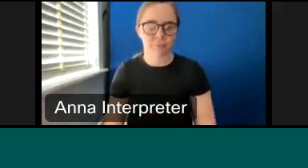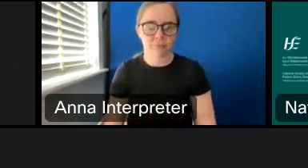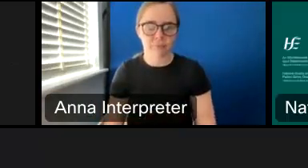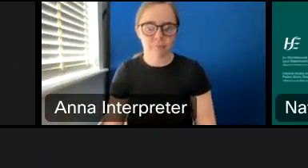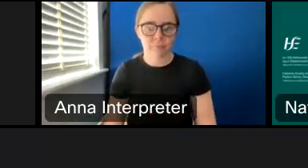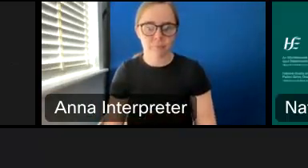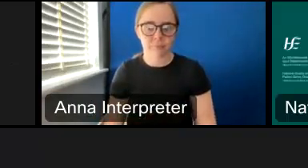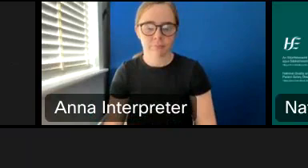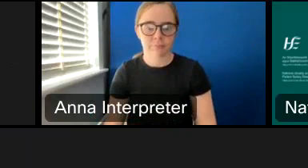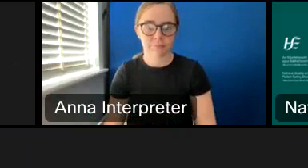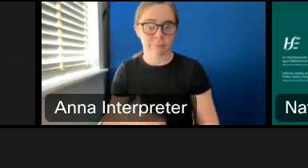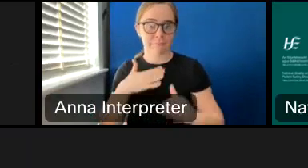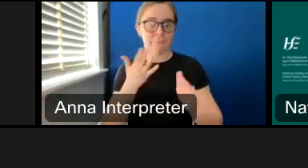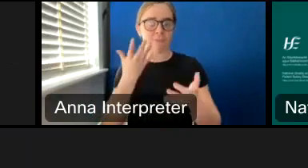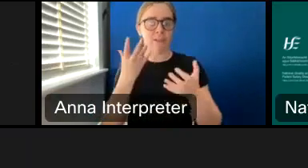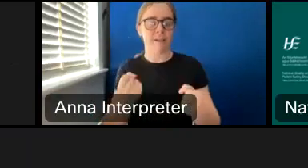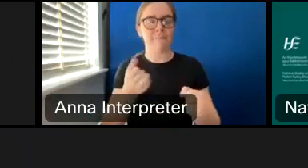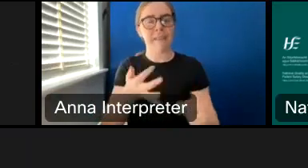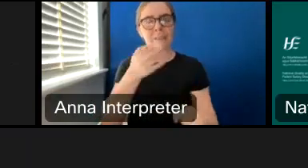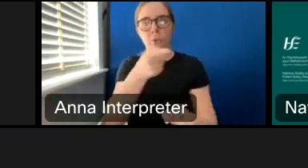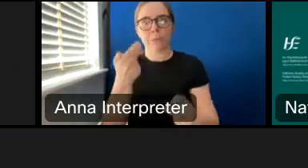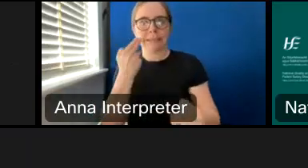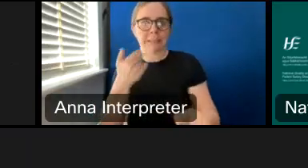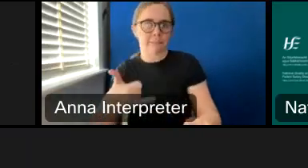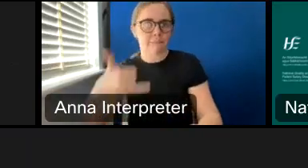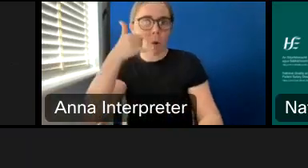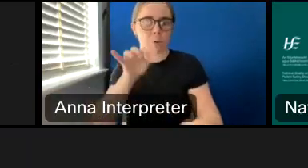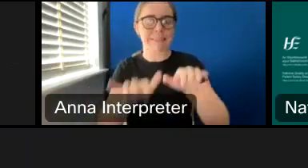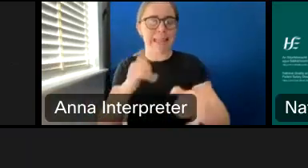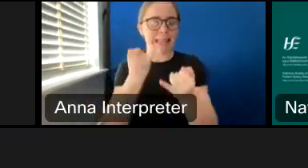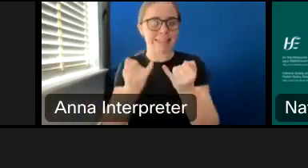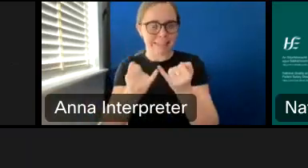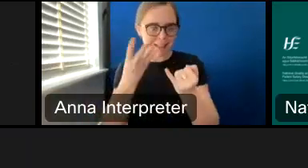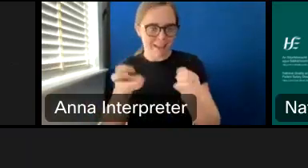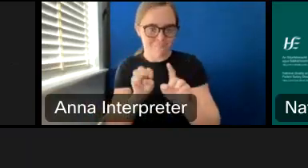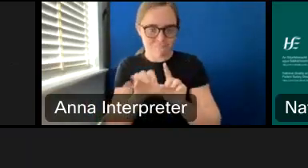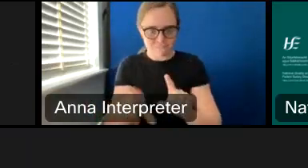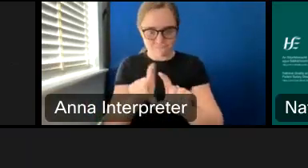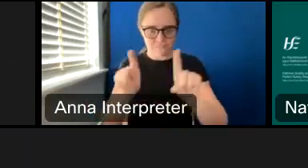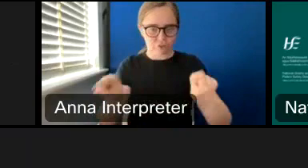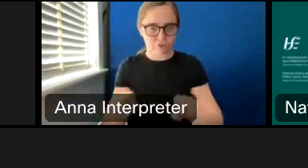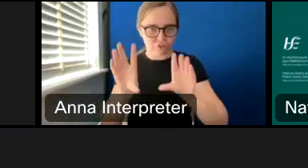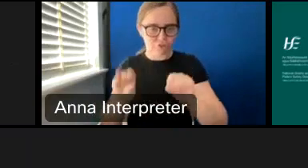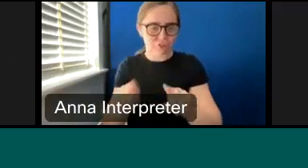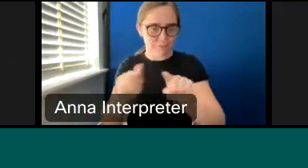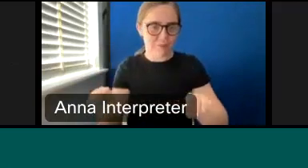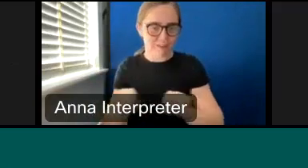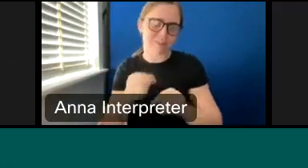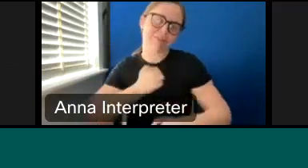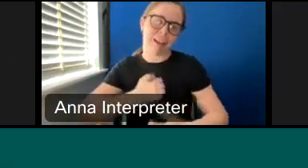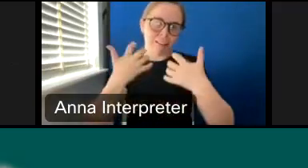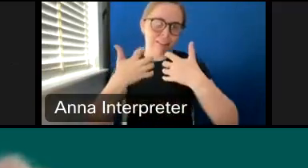I'll put the dial-in details into the chat now for anybody who might need those. Thank you. Very sorry now about these